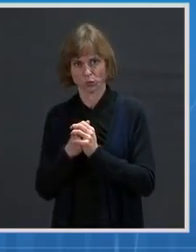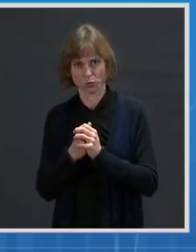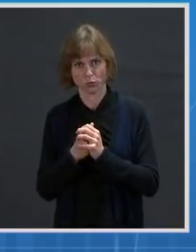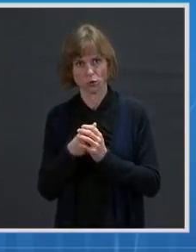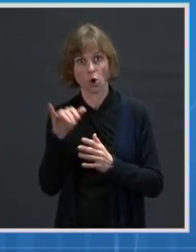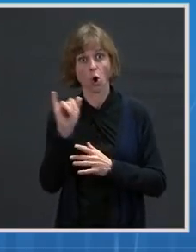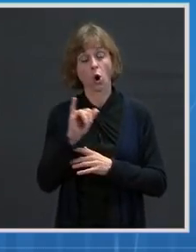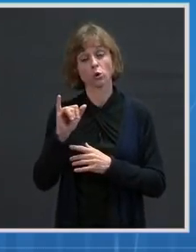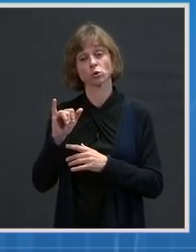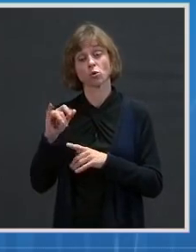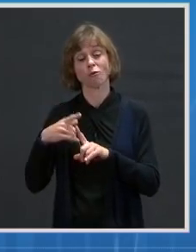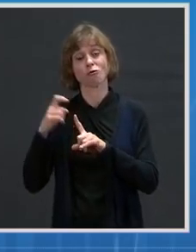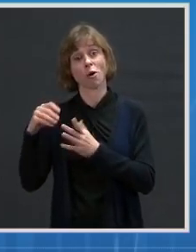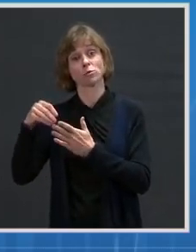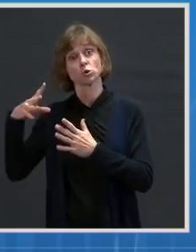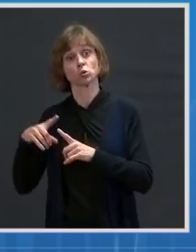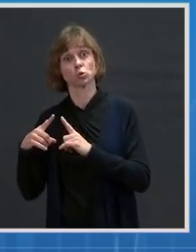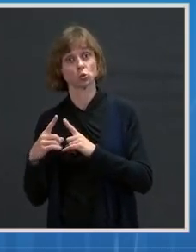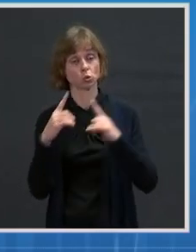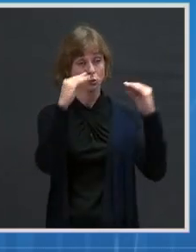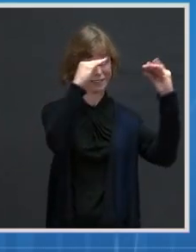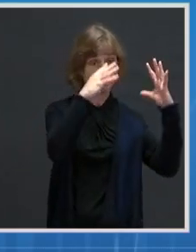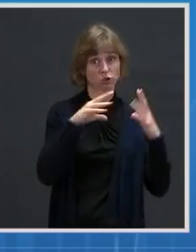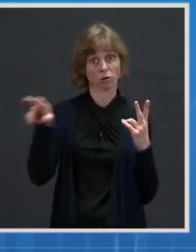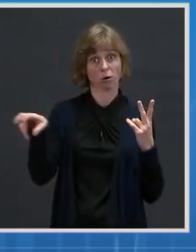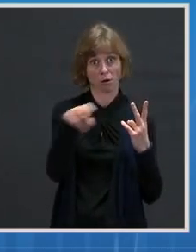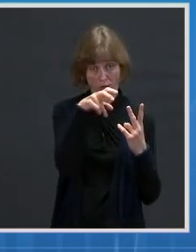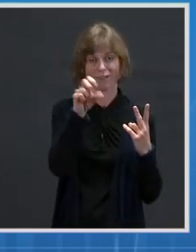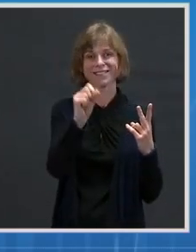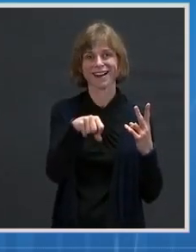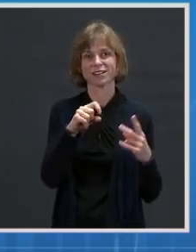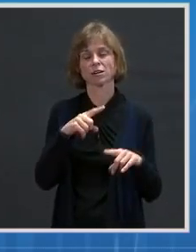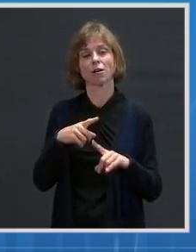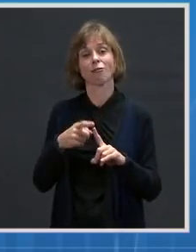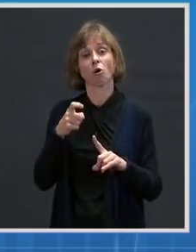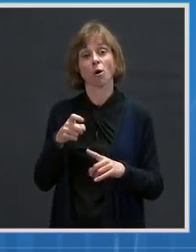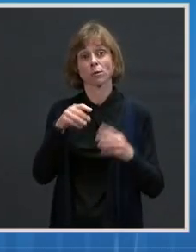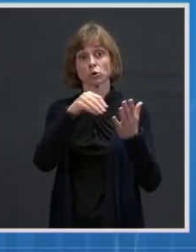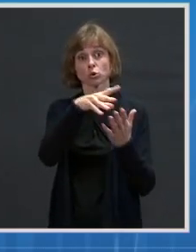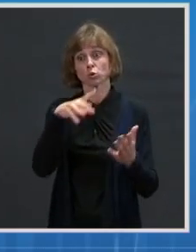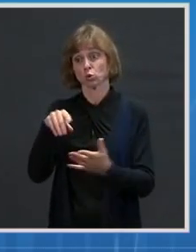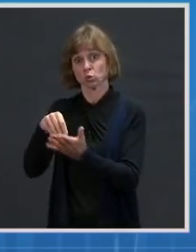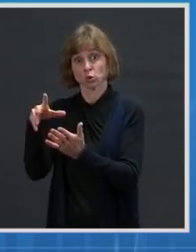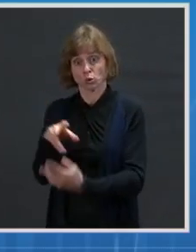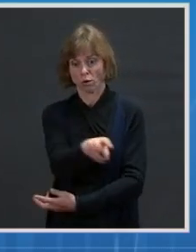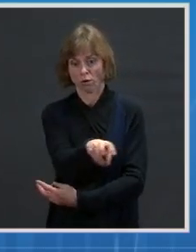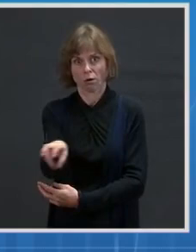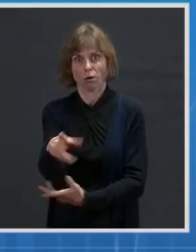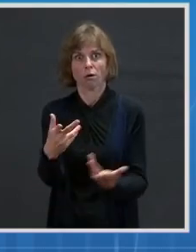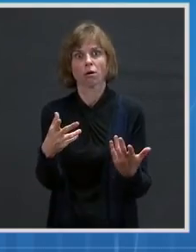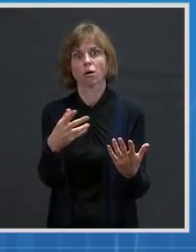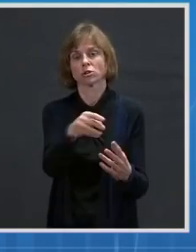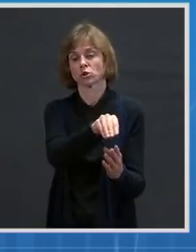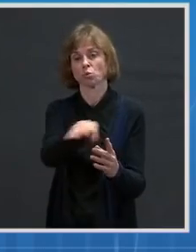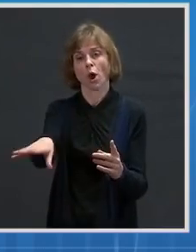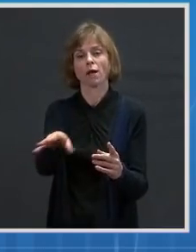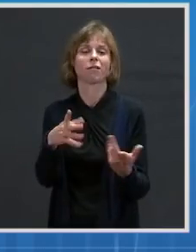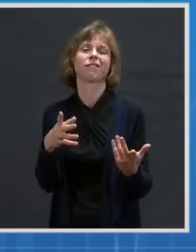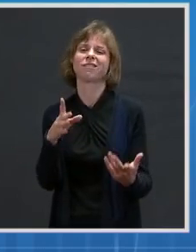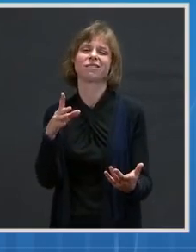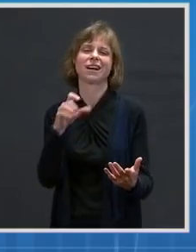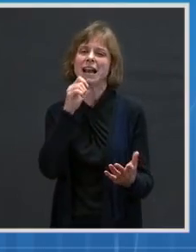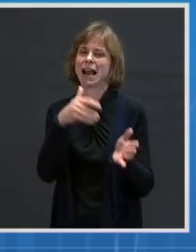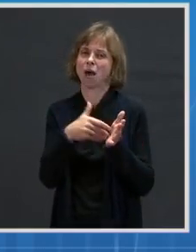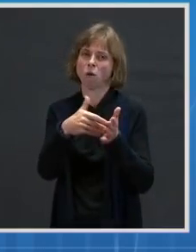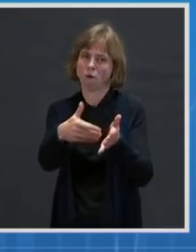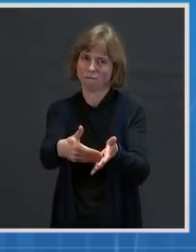student to educator and from student to student, but this occurred less frequently. The 2 main reasons for the spread of